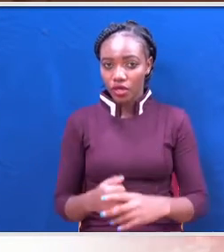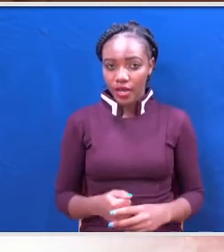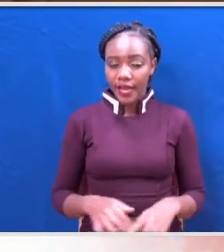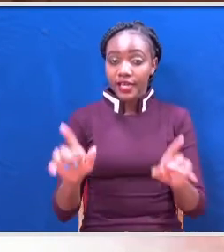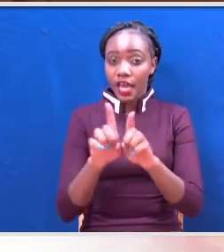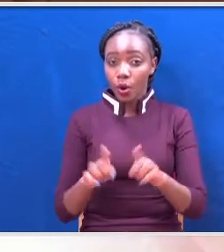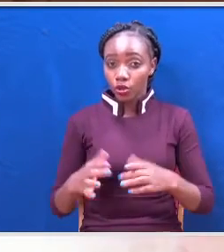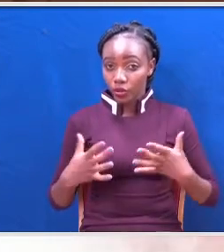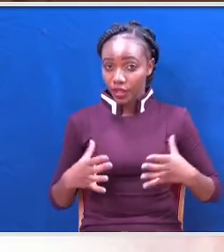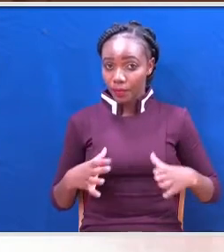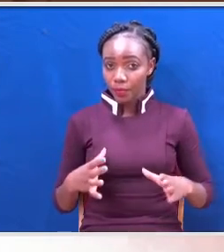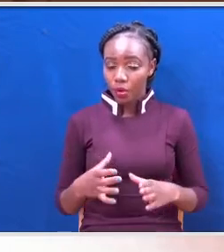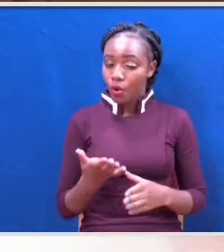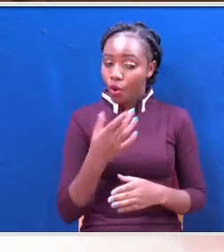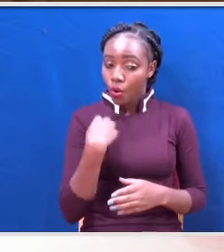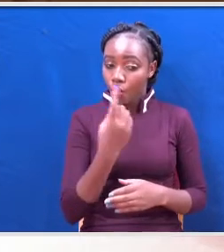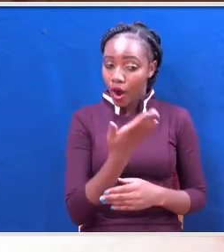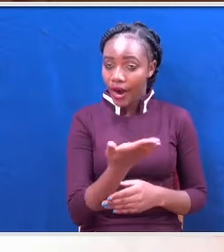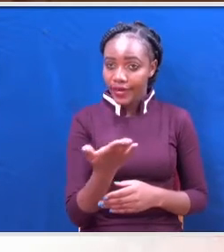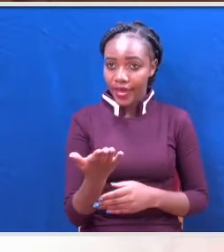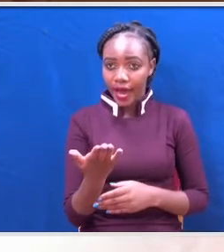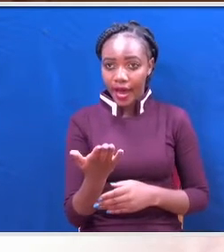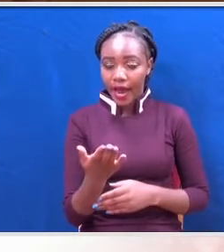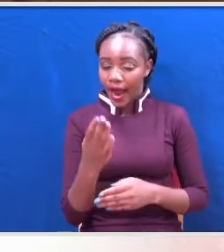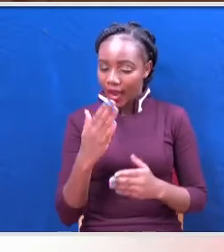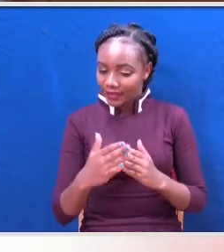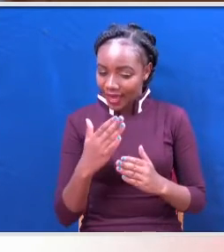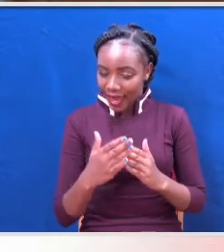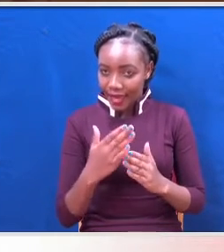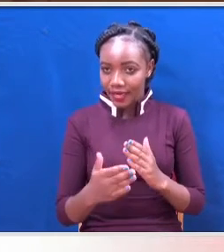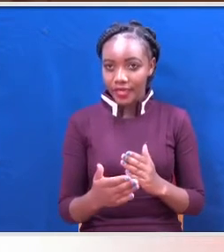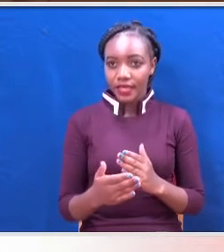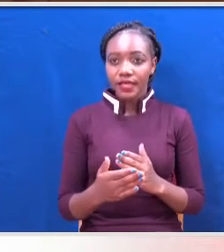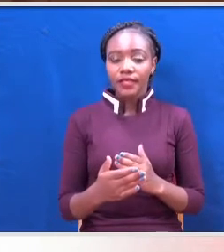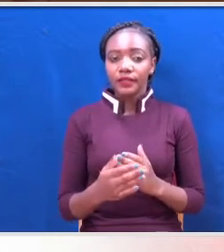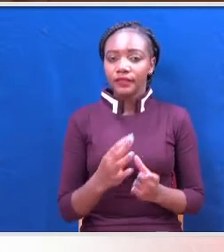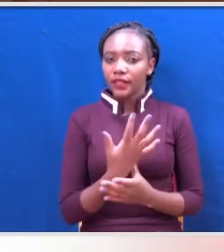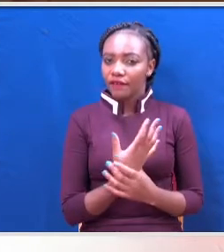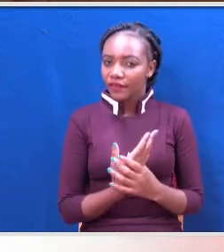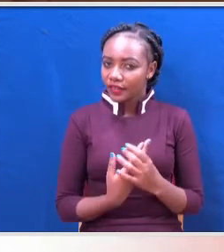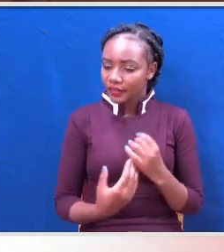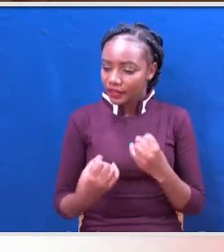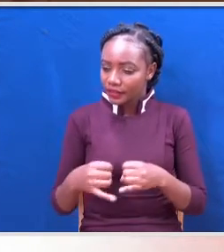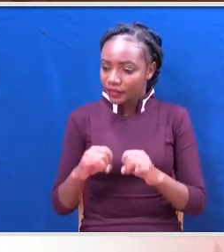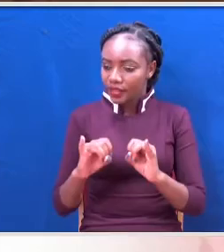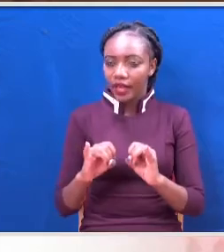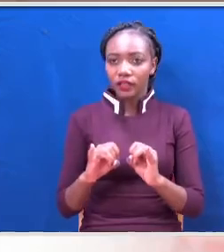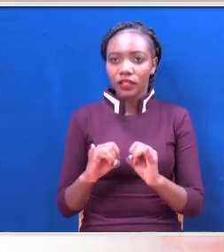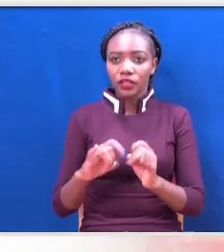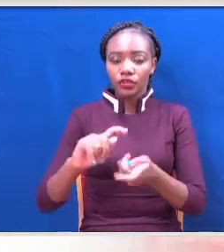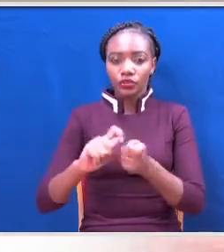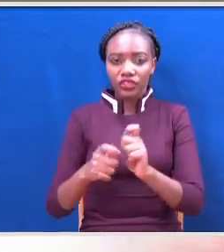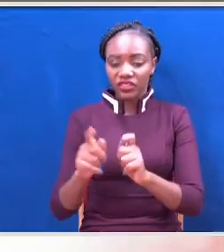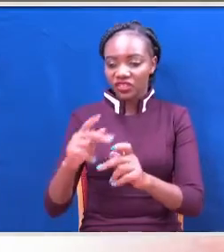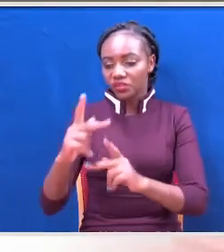the people were roped in at the very end in a desperate attempt to sanitize an illegal